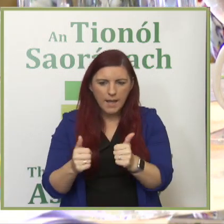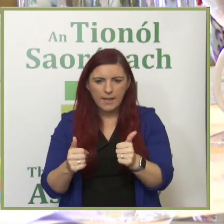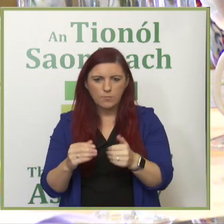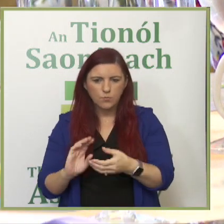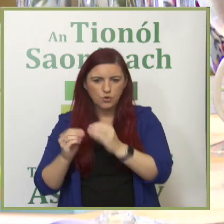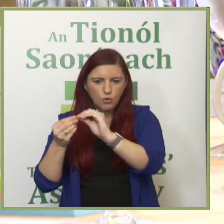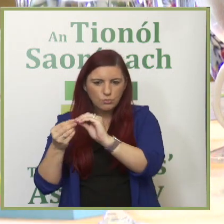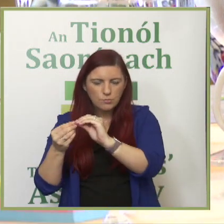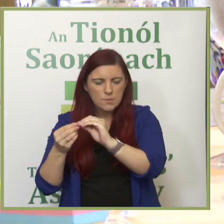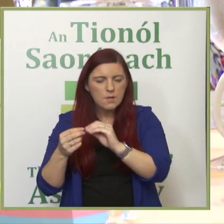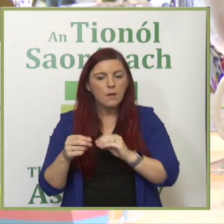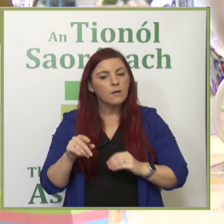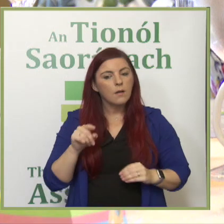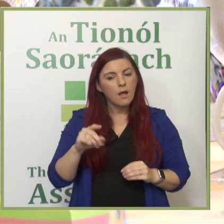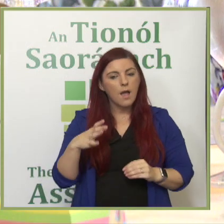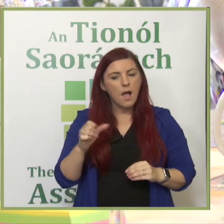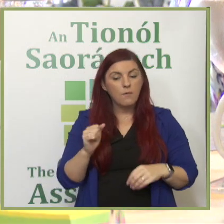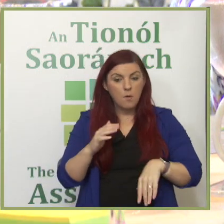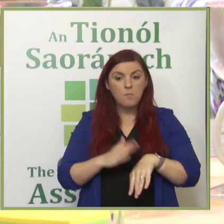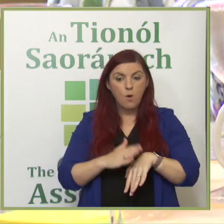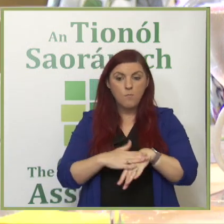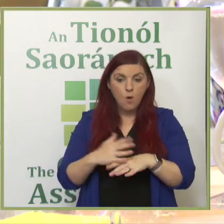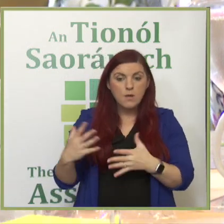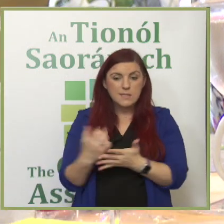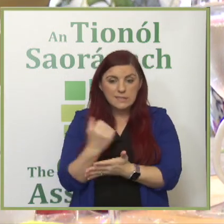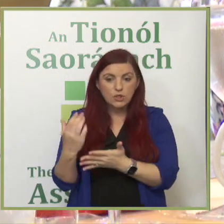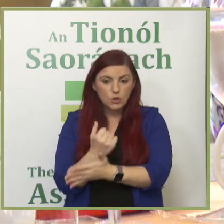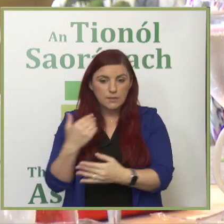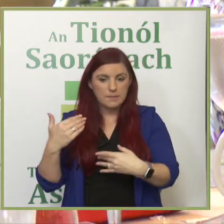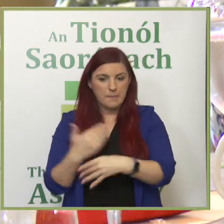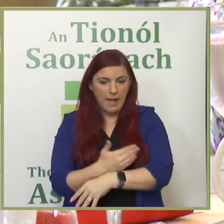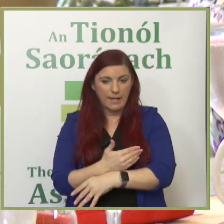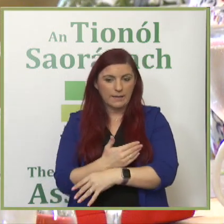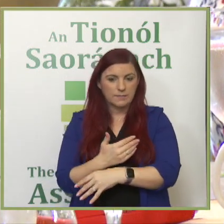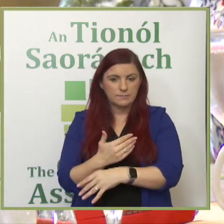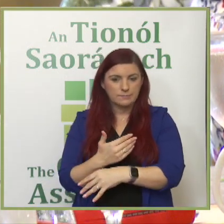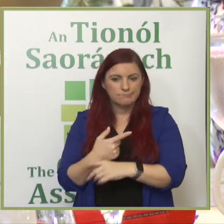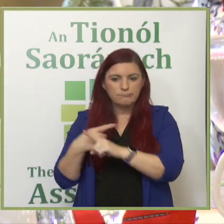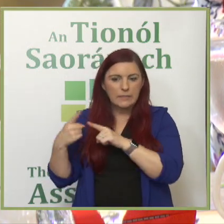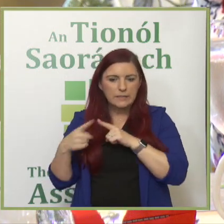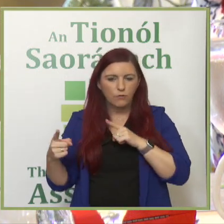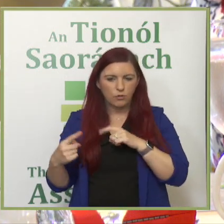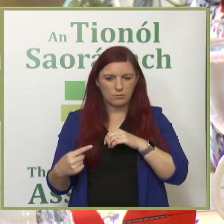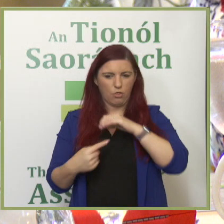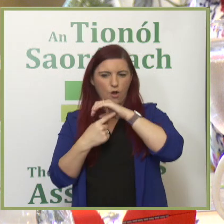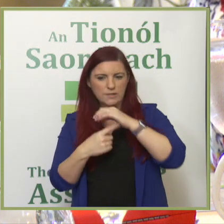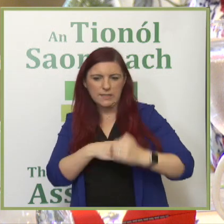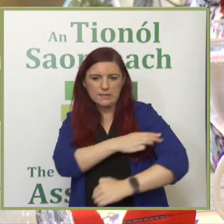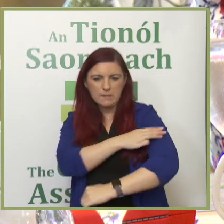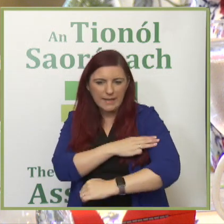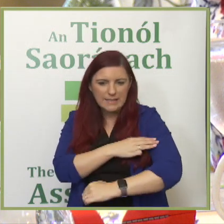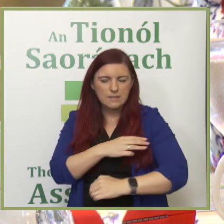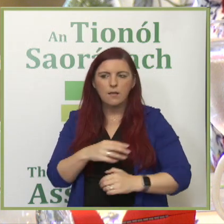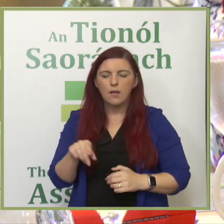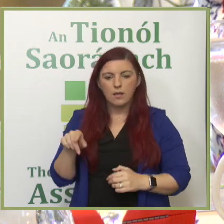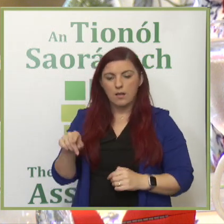there is increased seizures of large shipments trafficked through Europe's seaports in intermodal containers. We're seeing that there